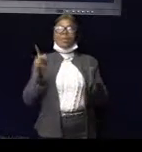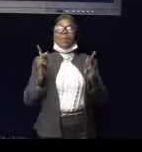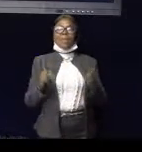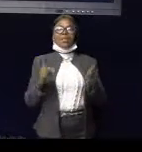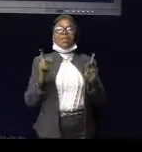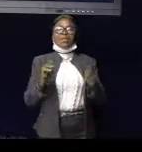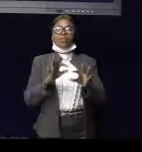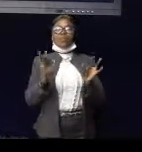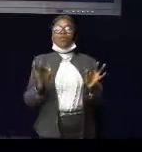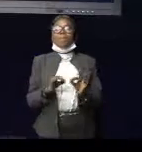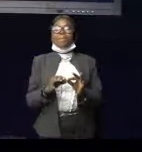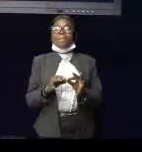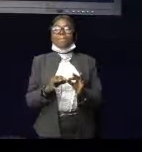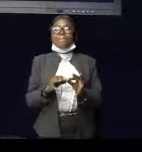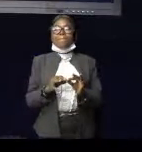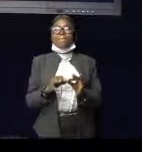form.